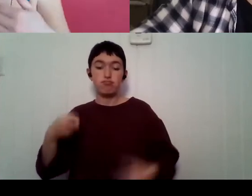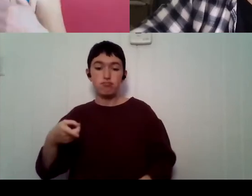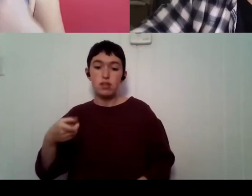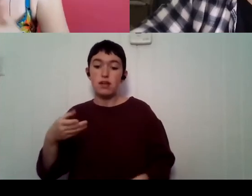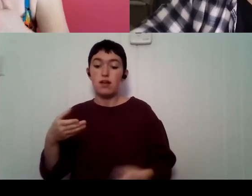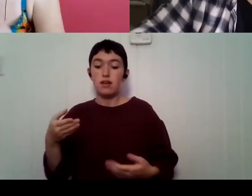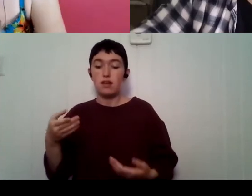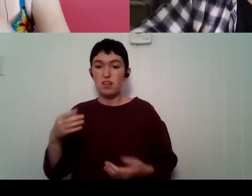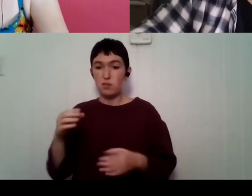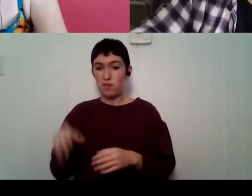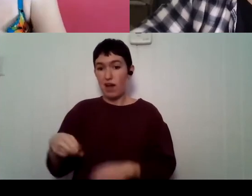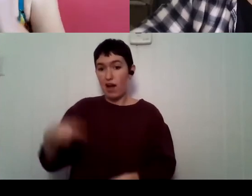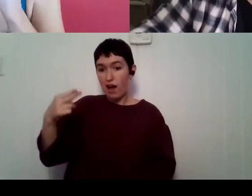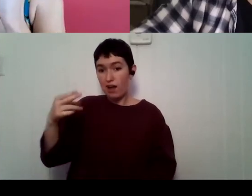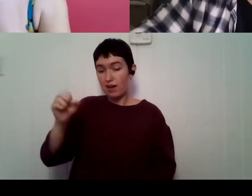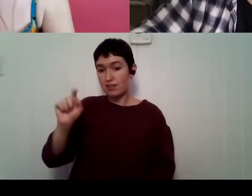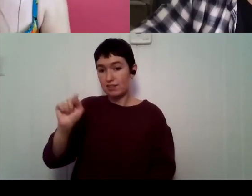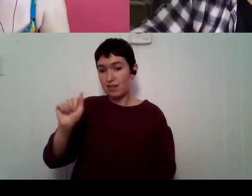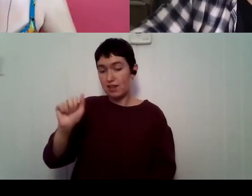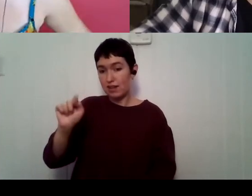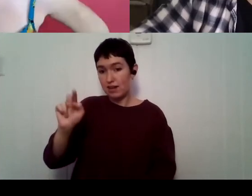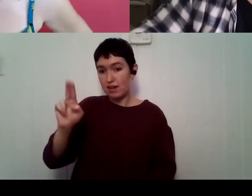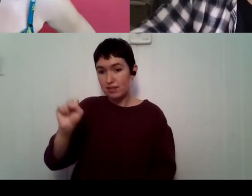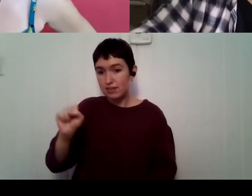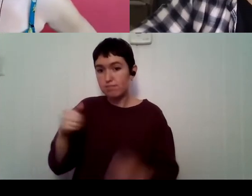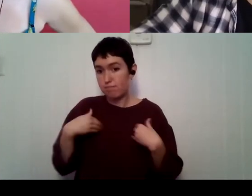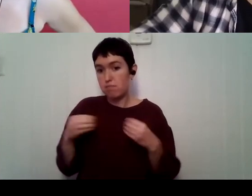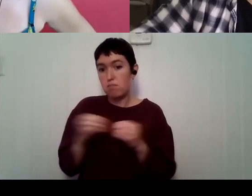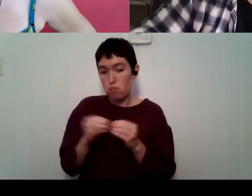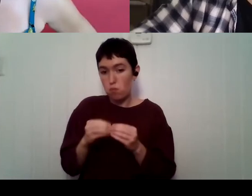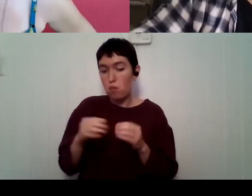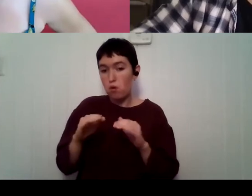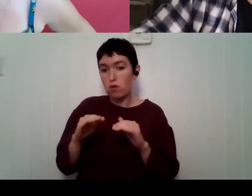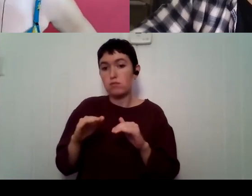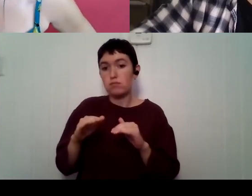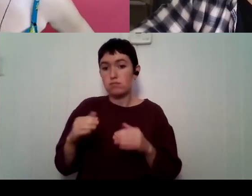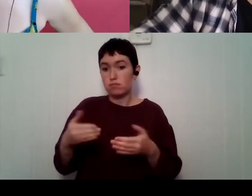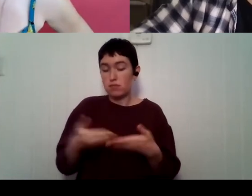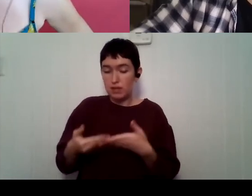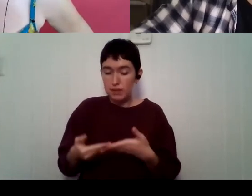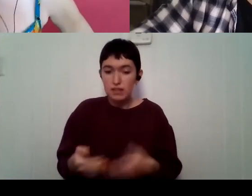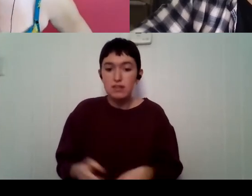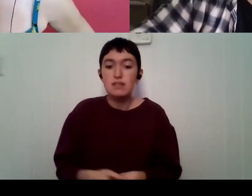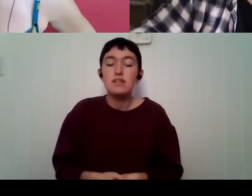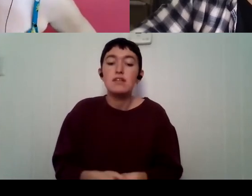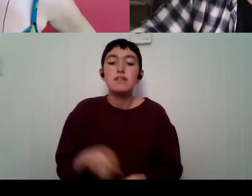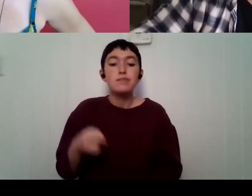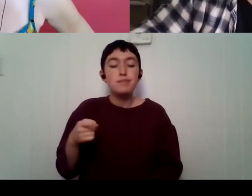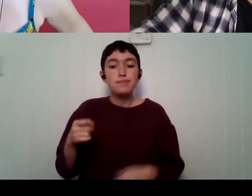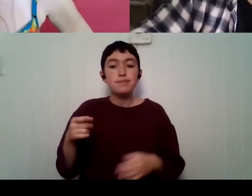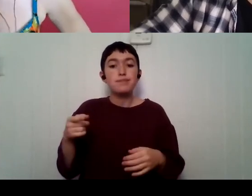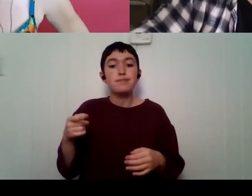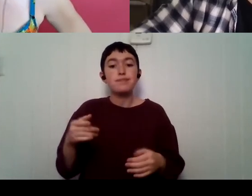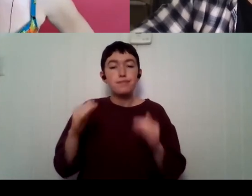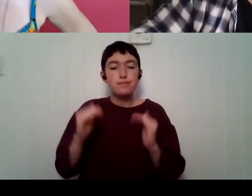meaning you have more kids more frequently. Same in mandrills, which is they look more like baboons, but they're actually more closely